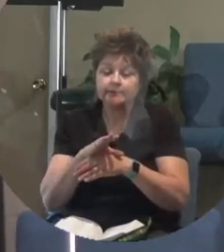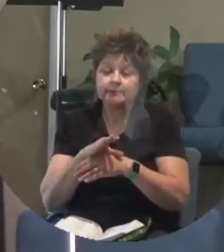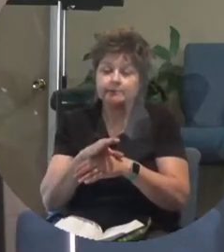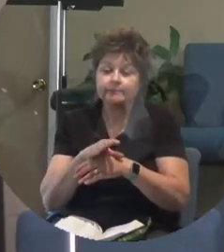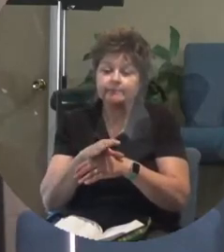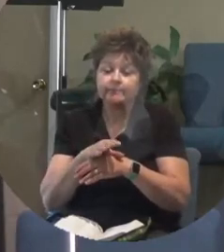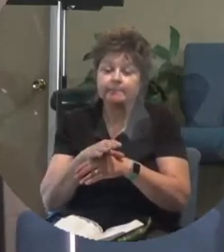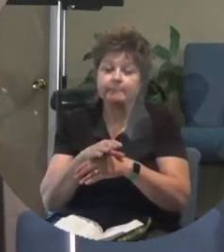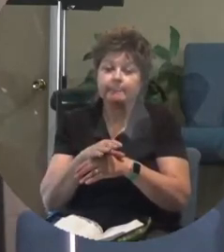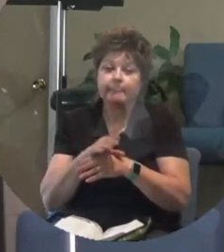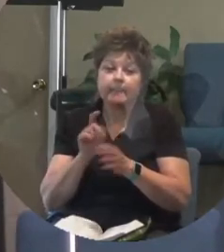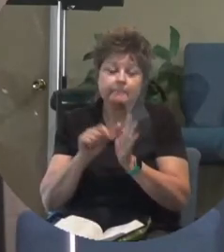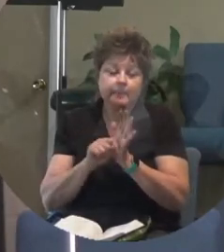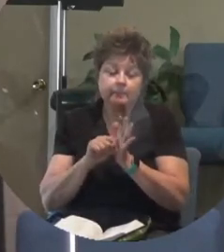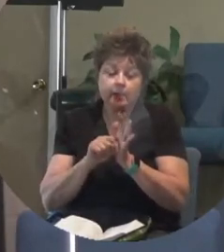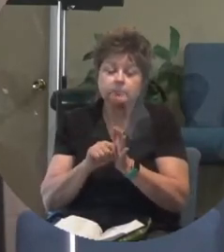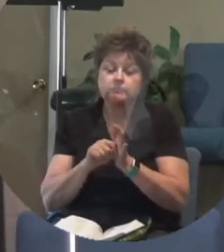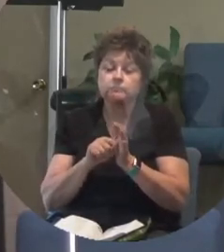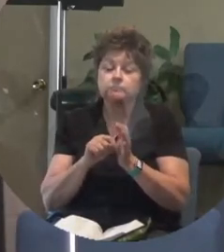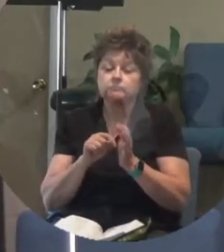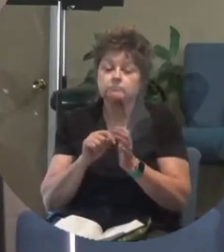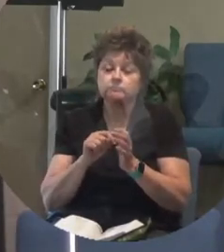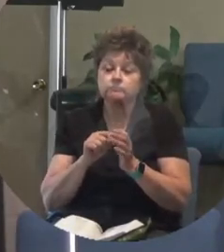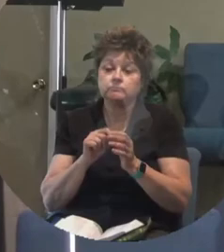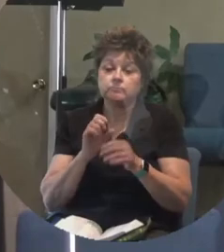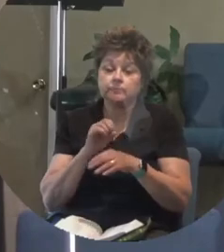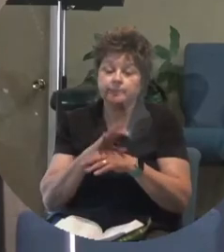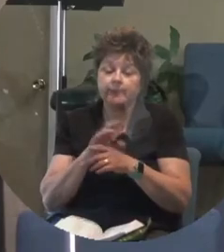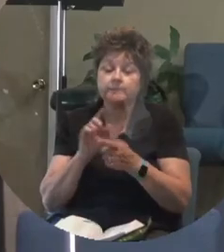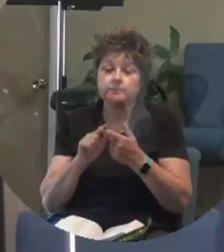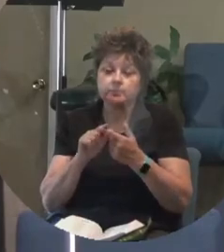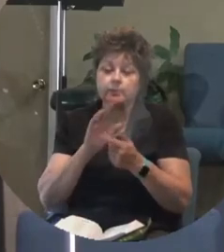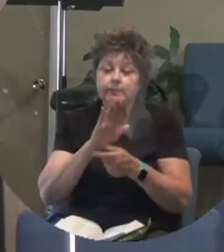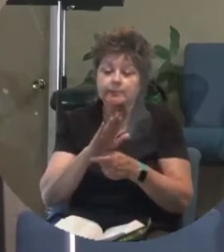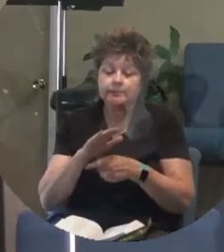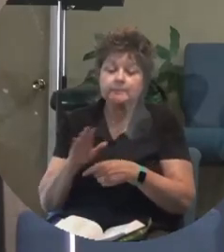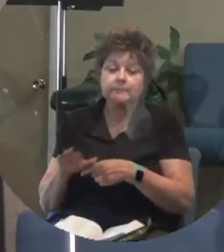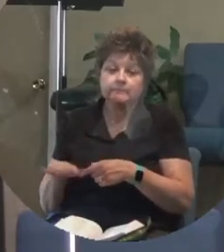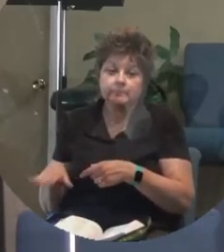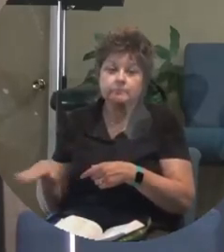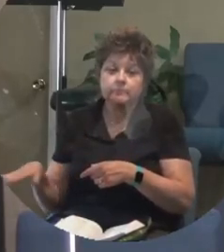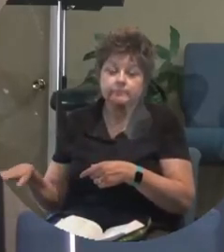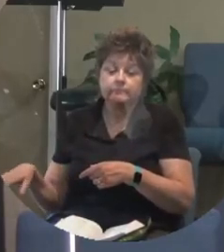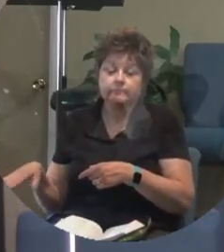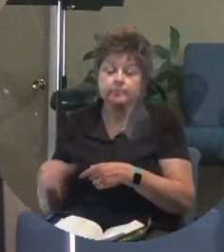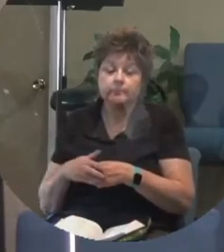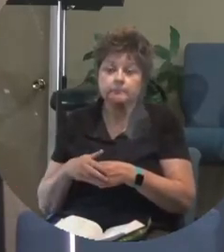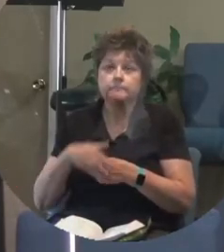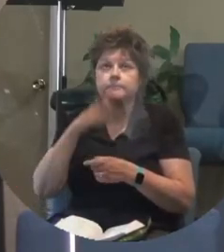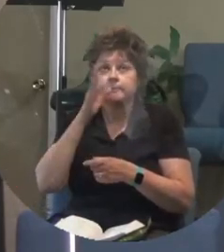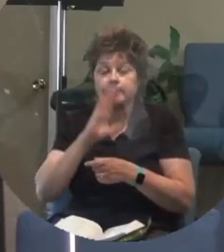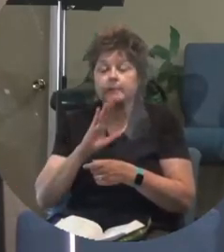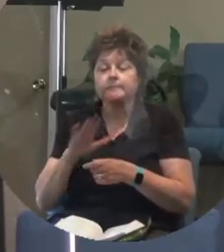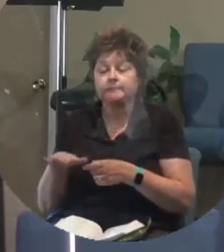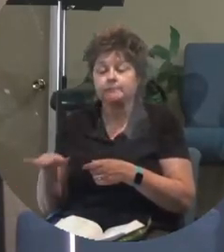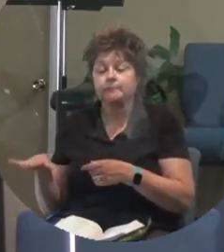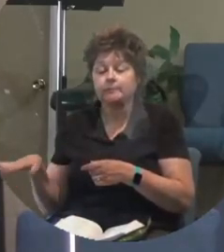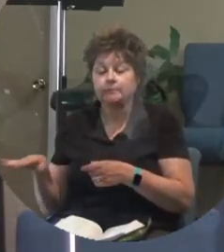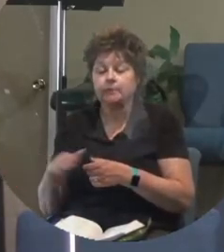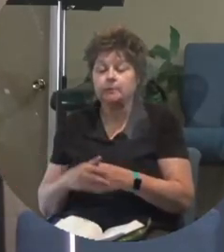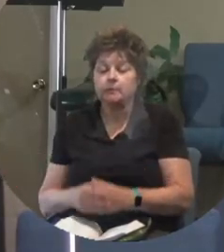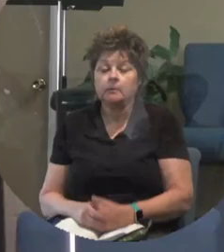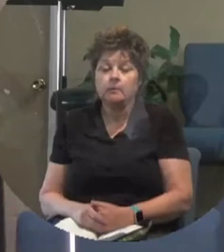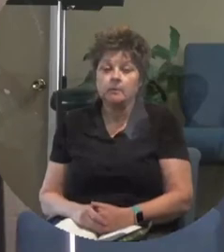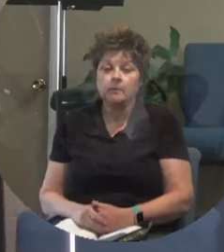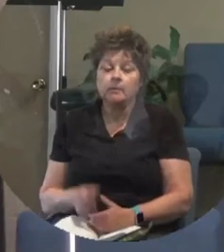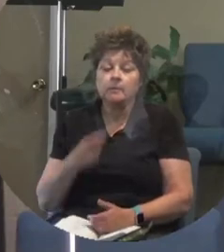theological and doctrinal advice to his kids, to God's kids. And